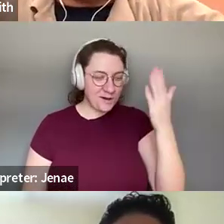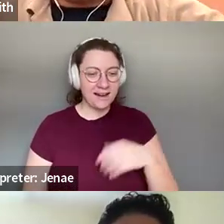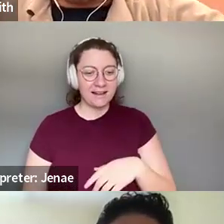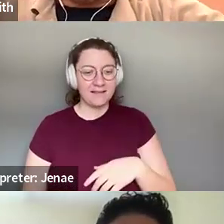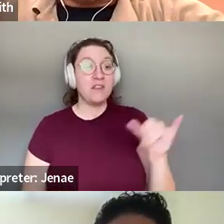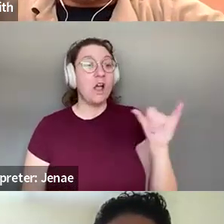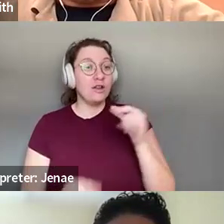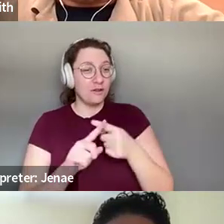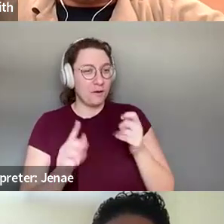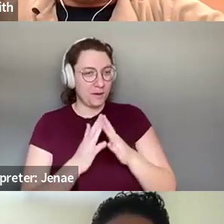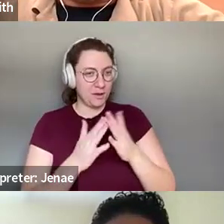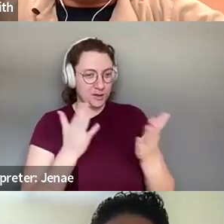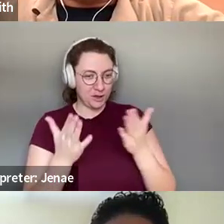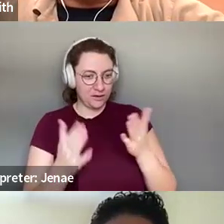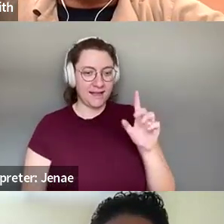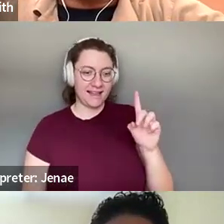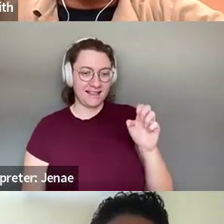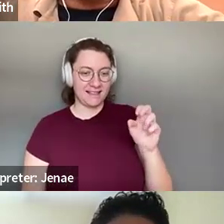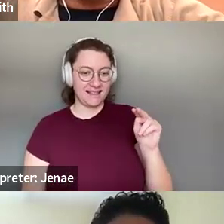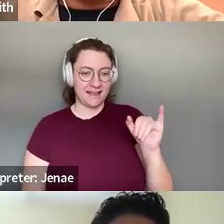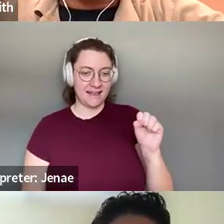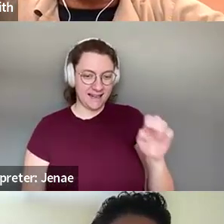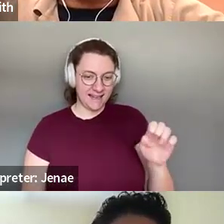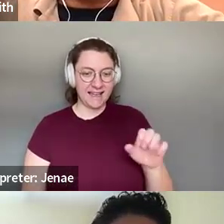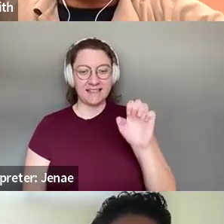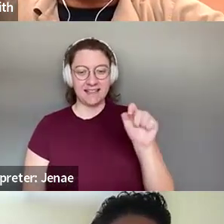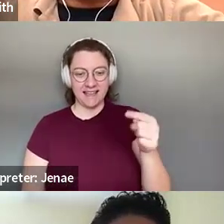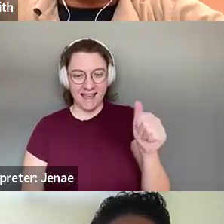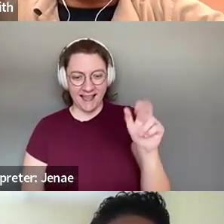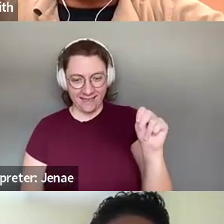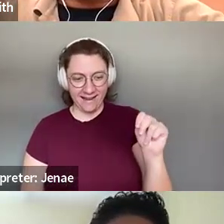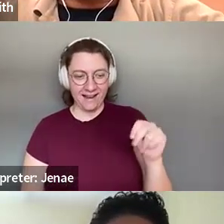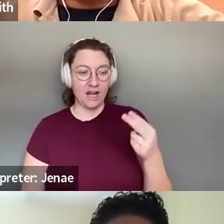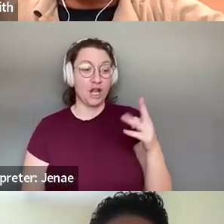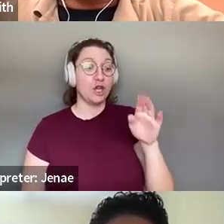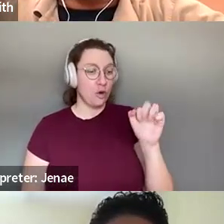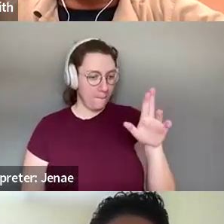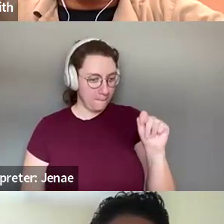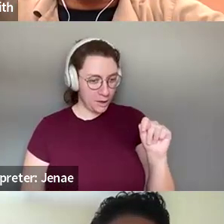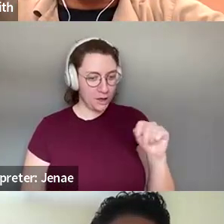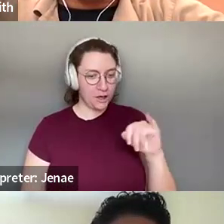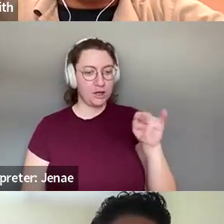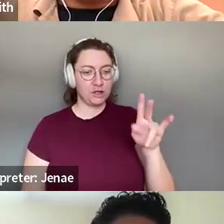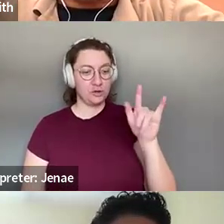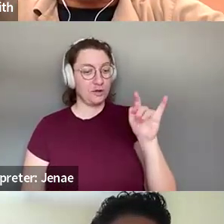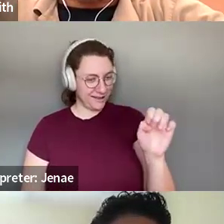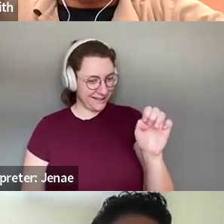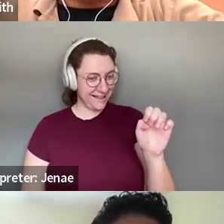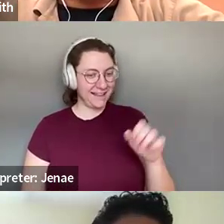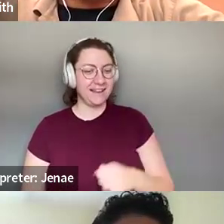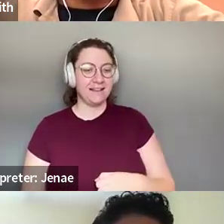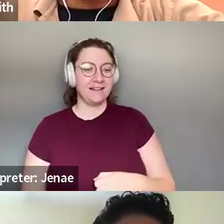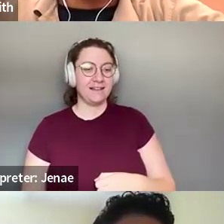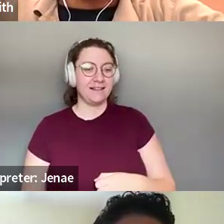from Community Services, we have Denise and Ethan and Hubert and Julie are on this morning.